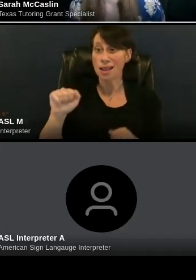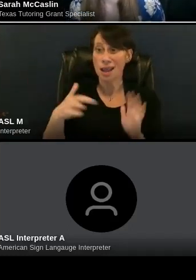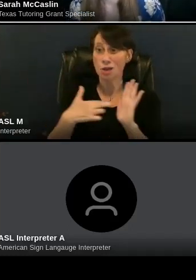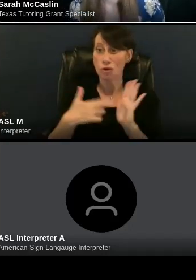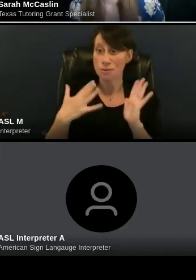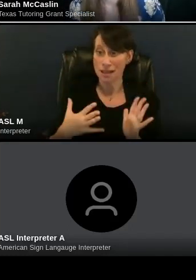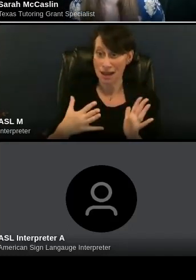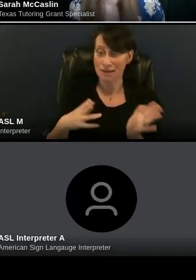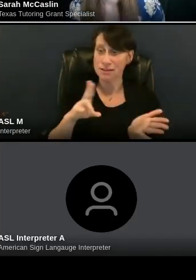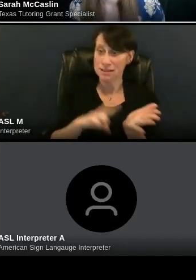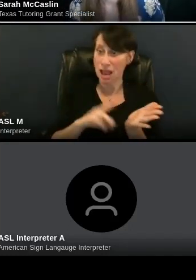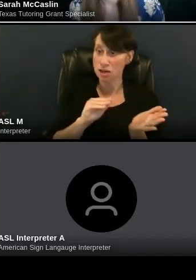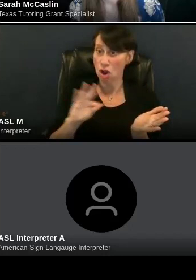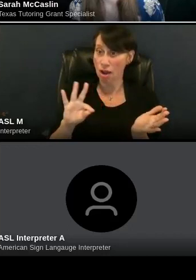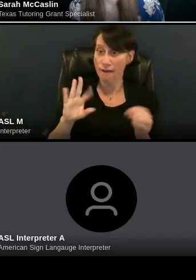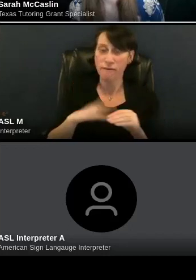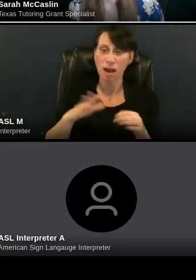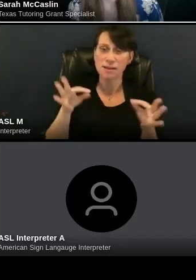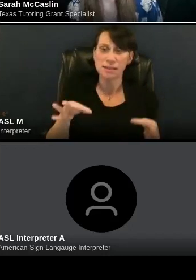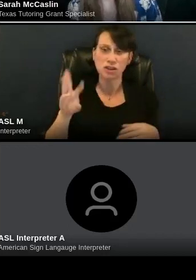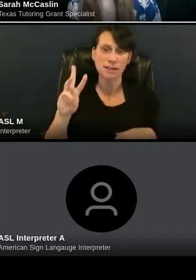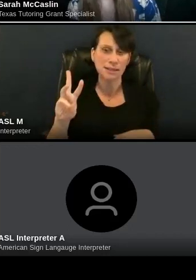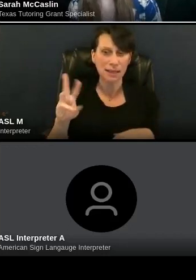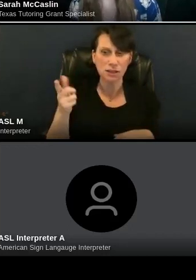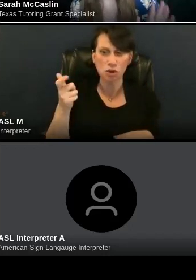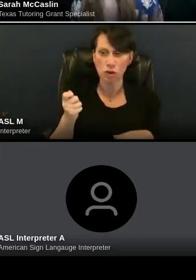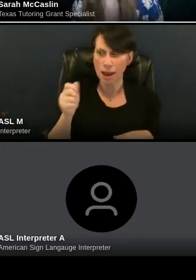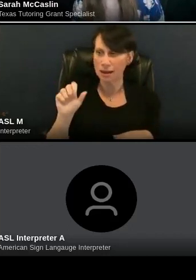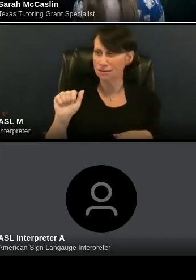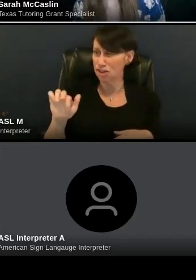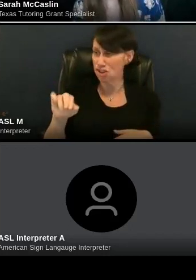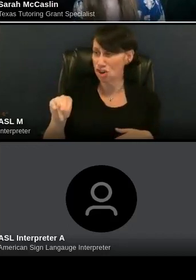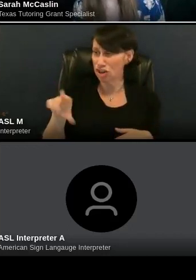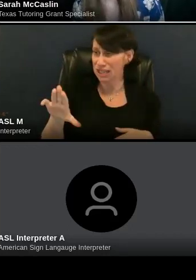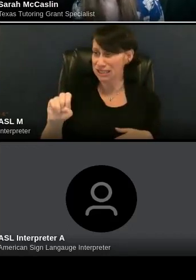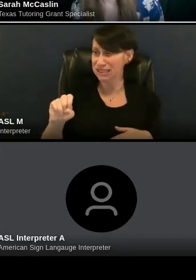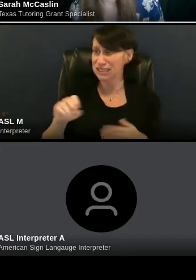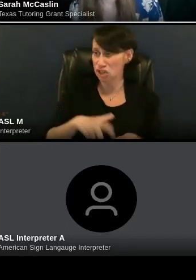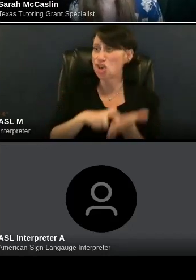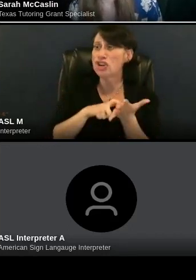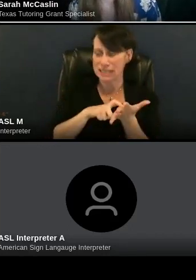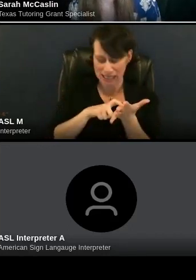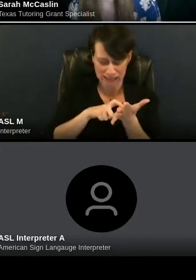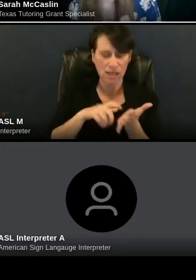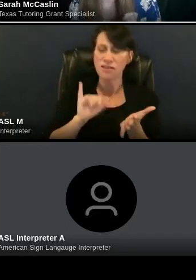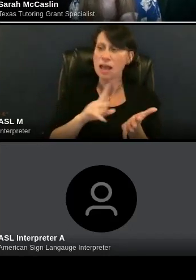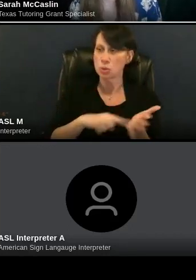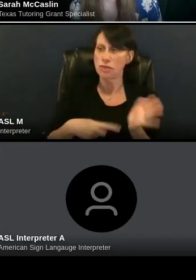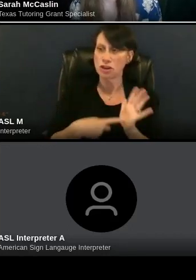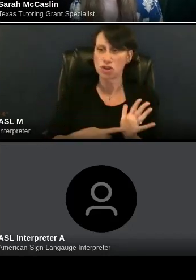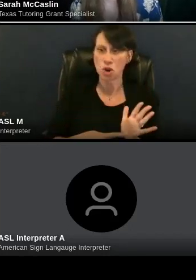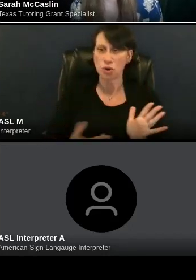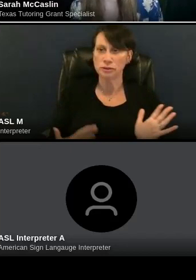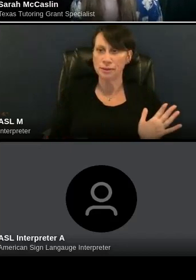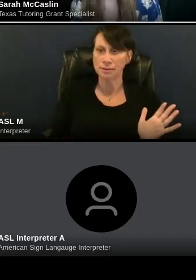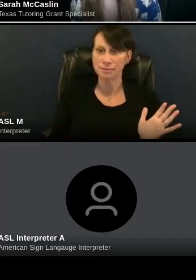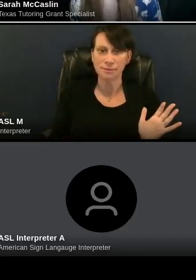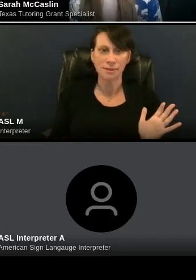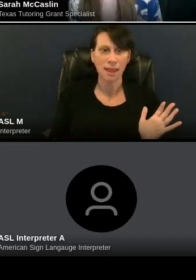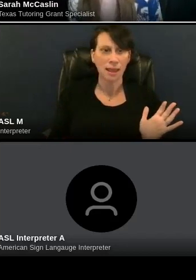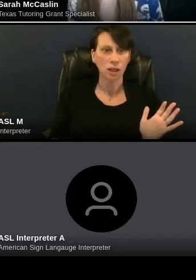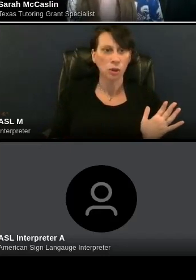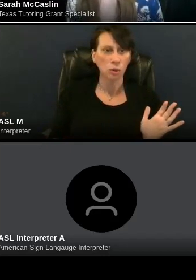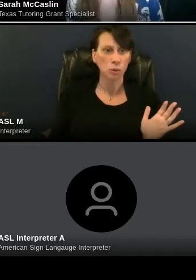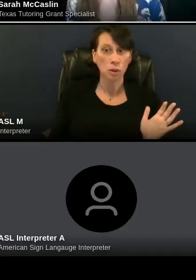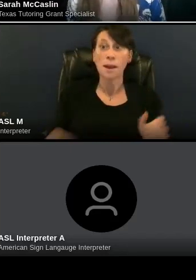representative signed off on Decision 6 grant assurances, this is exactly what they saw. And so I just kind of want to go over them one by one,